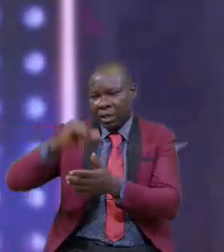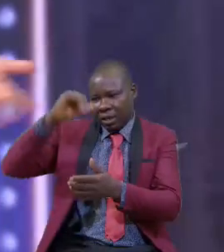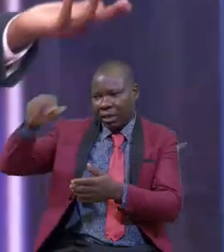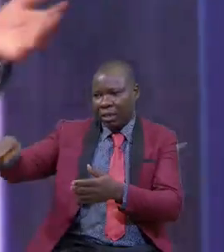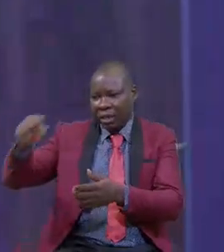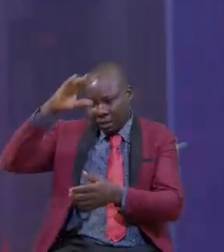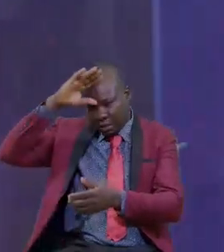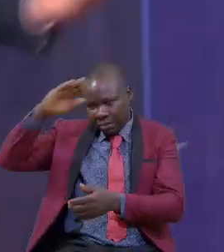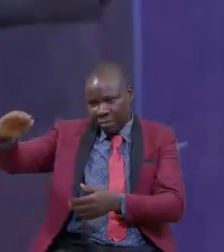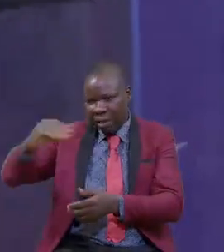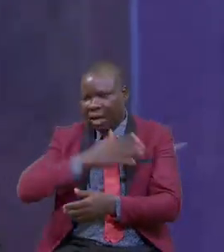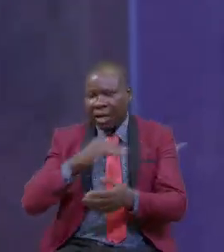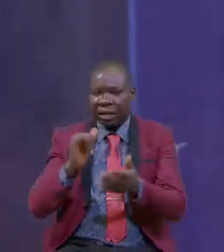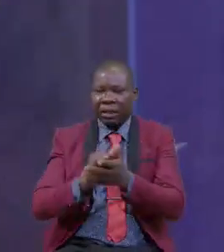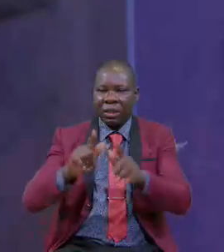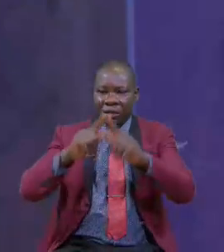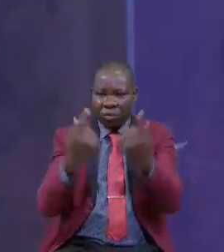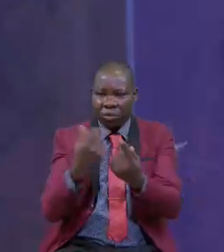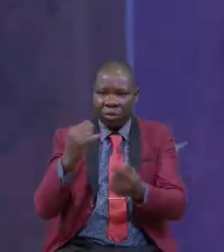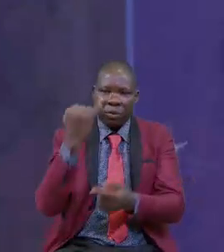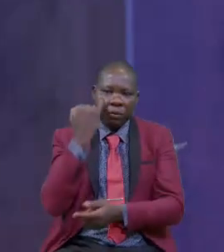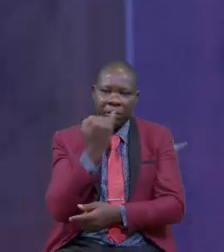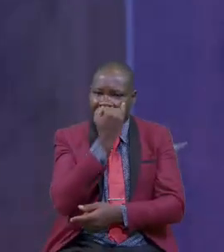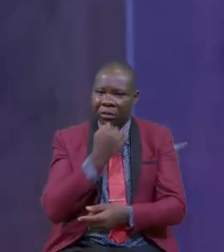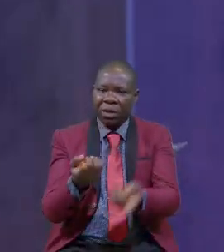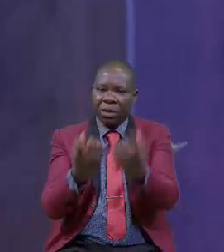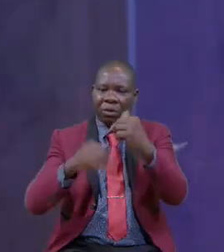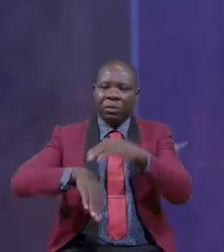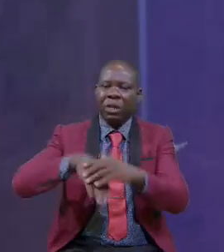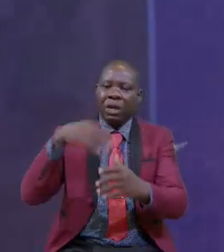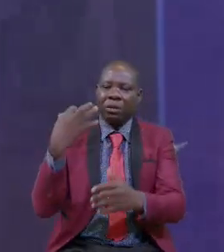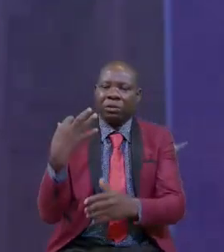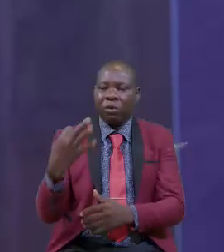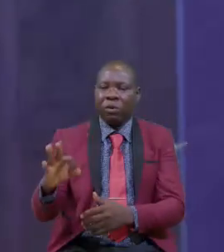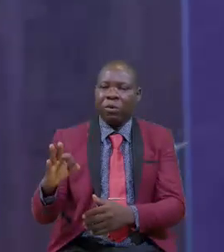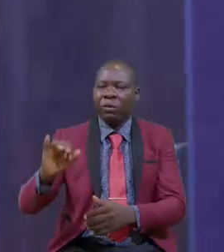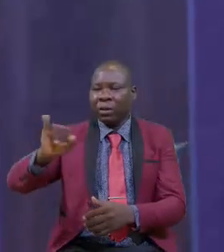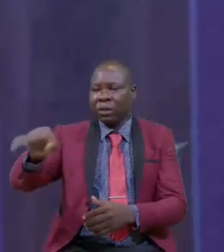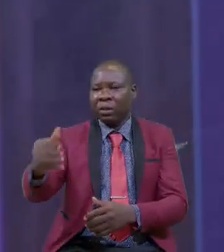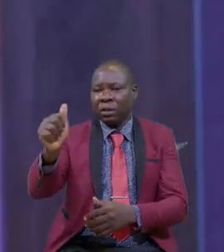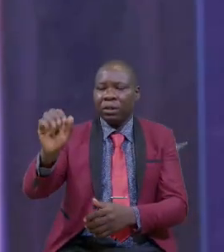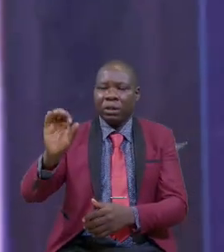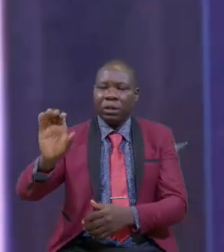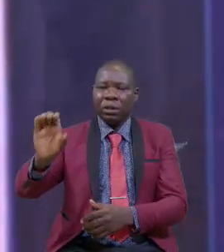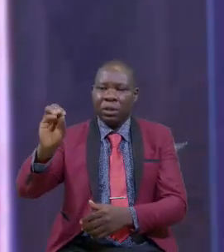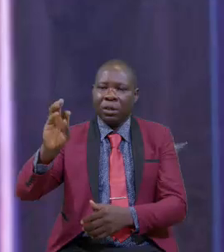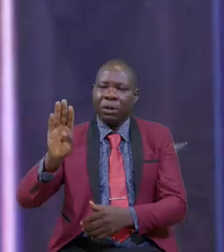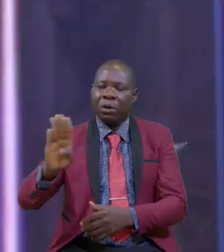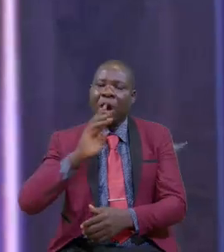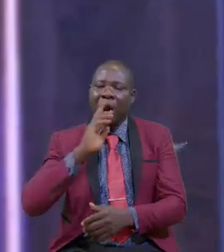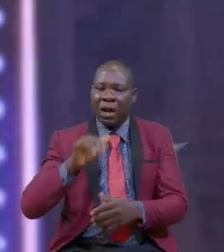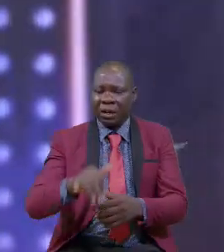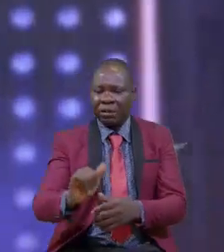Israel, coming out of Jacob, they still at one another after all those many